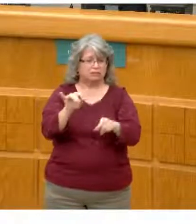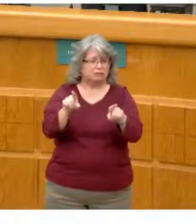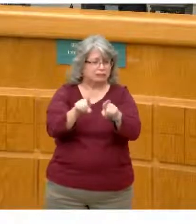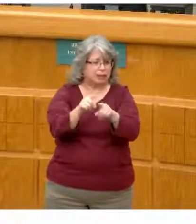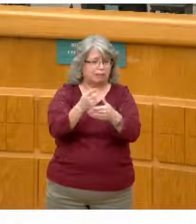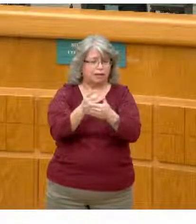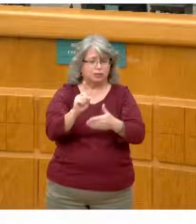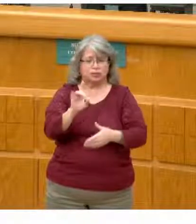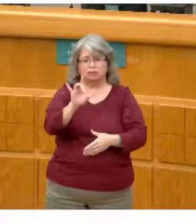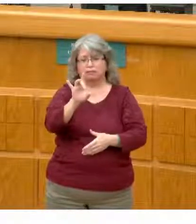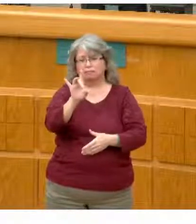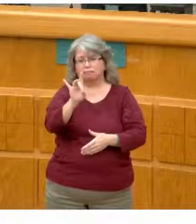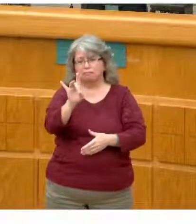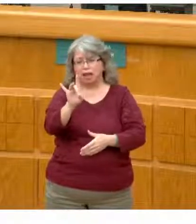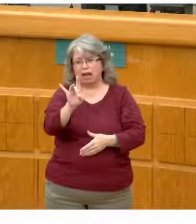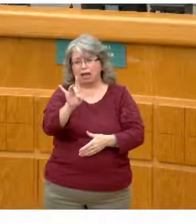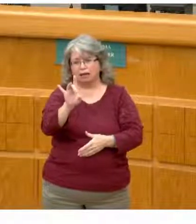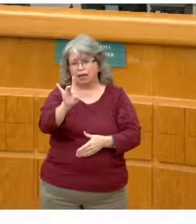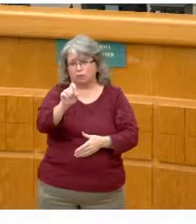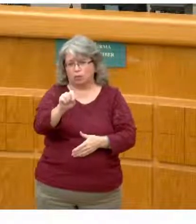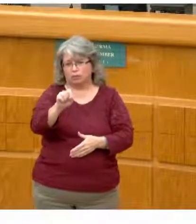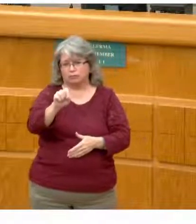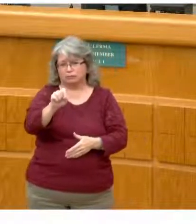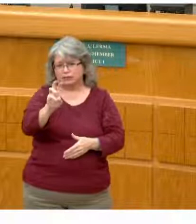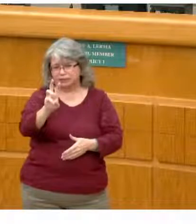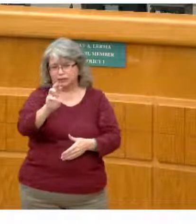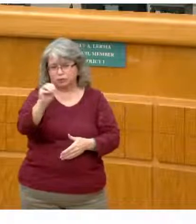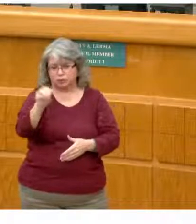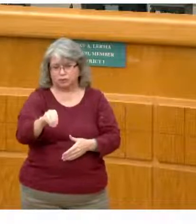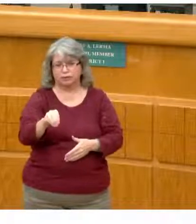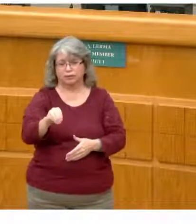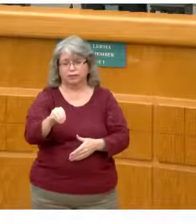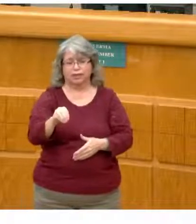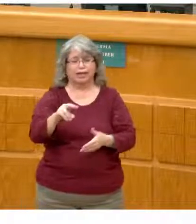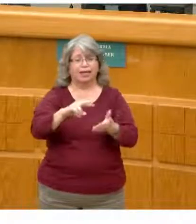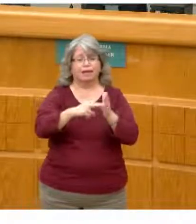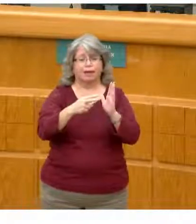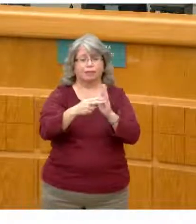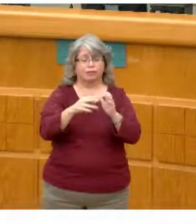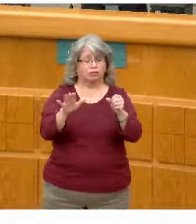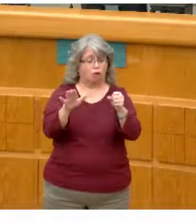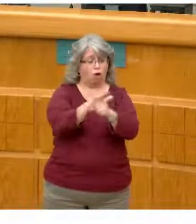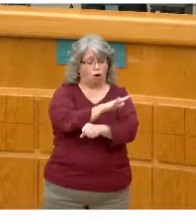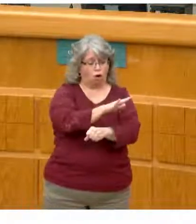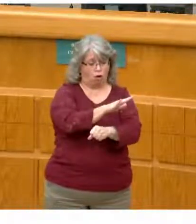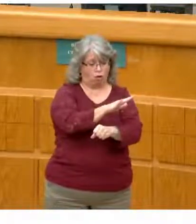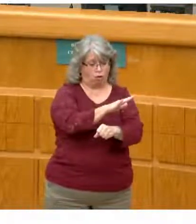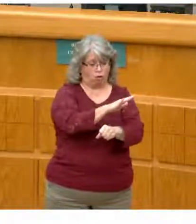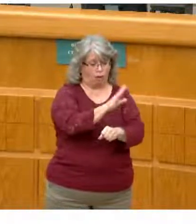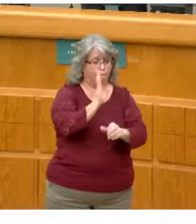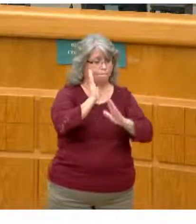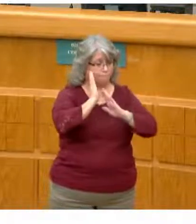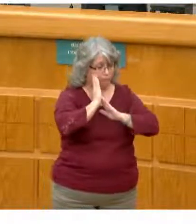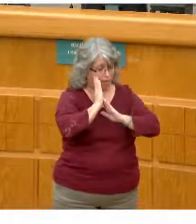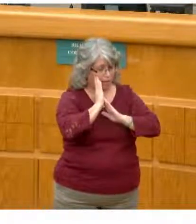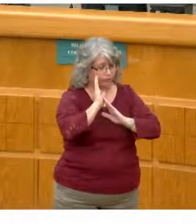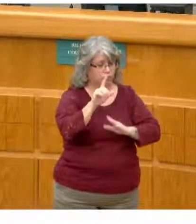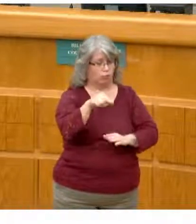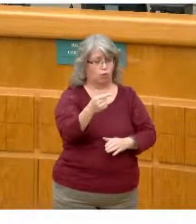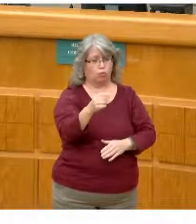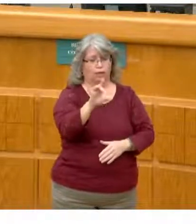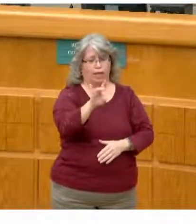8.6% this week. And so what this means is that of the staffed beds, 8.6 of them are empty and ready